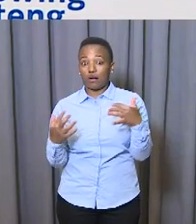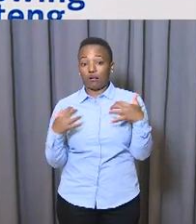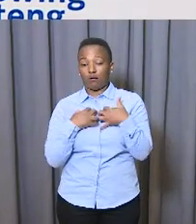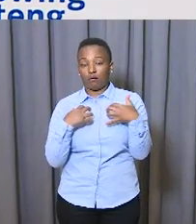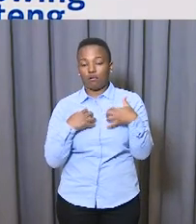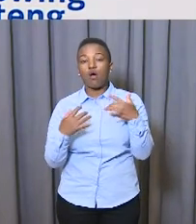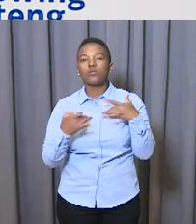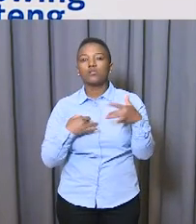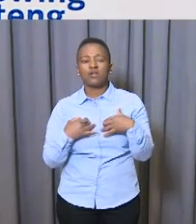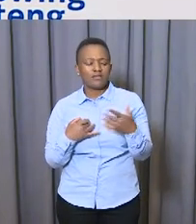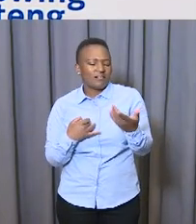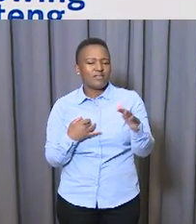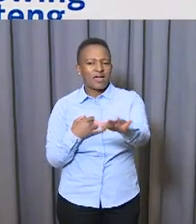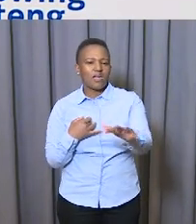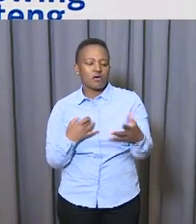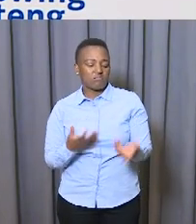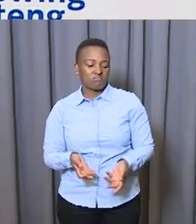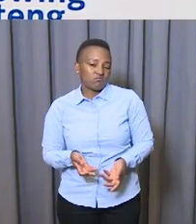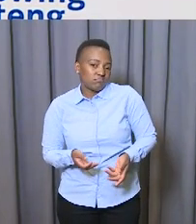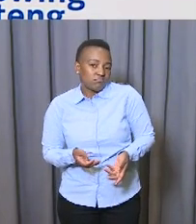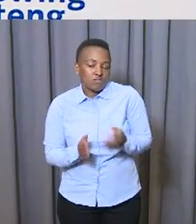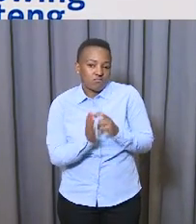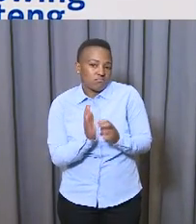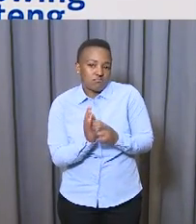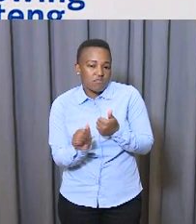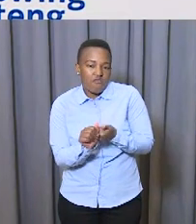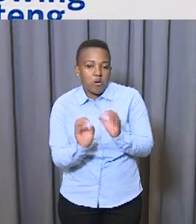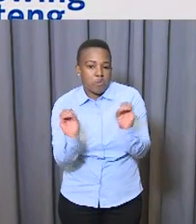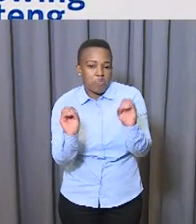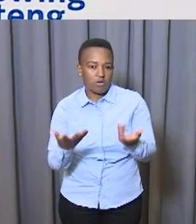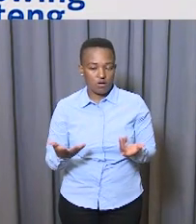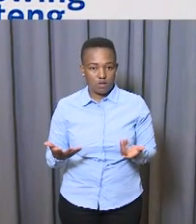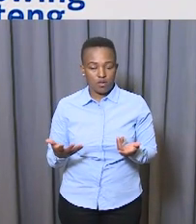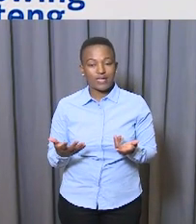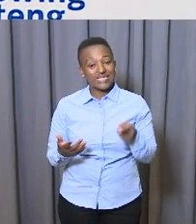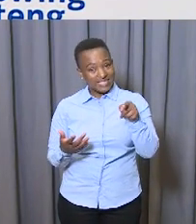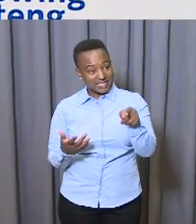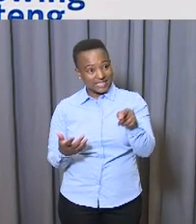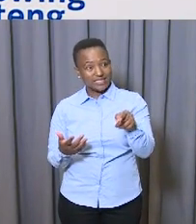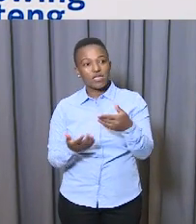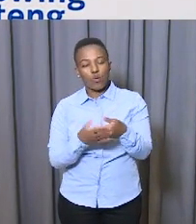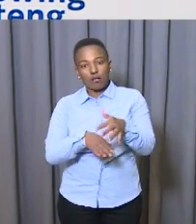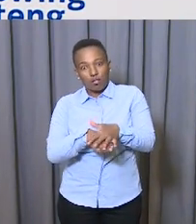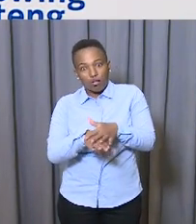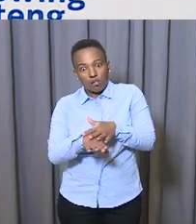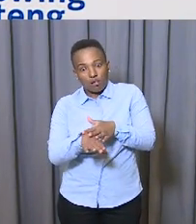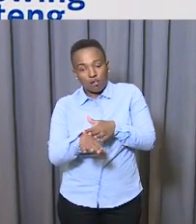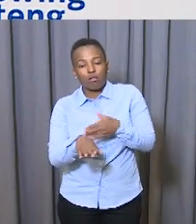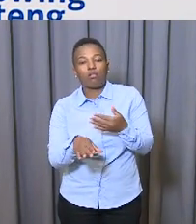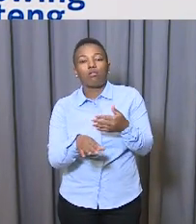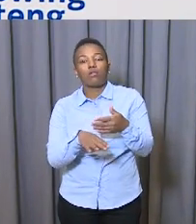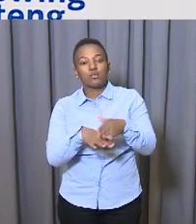don't comply. And they may be the ones that drag us into